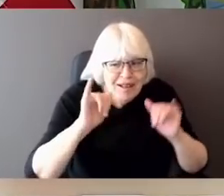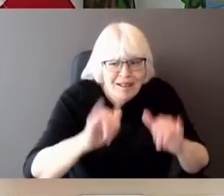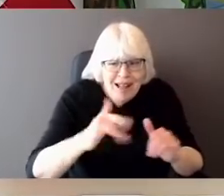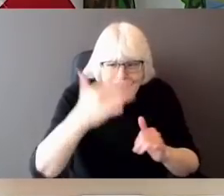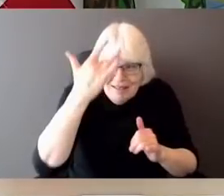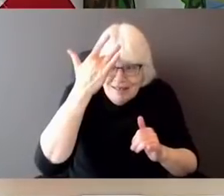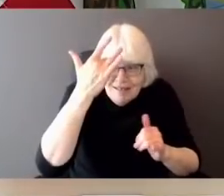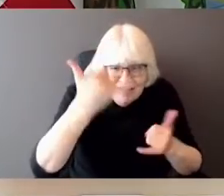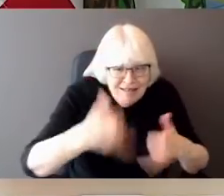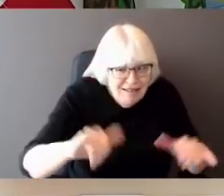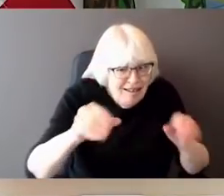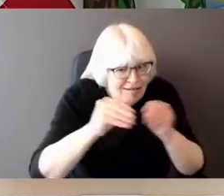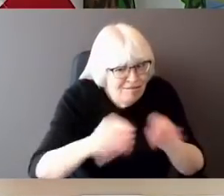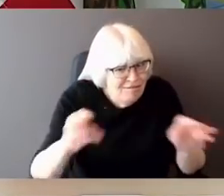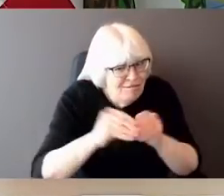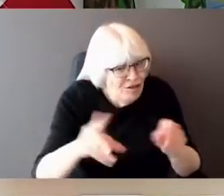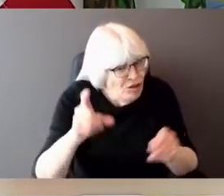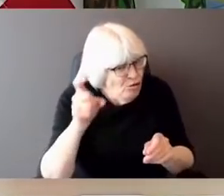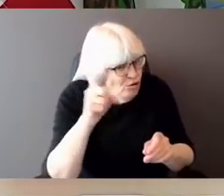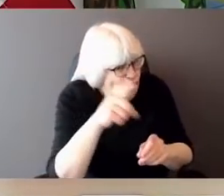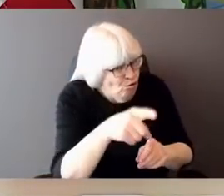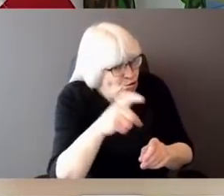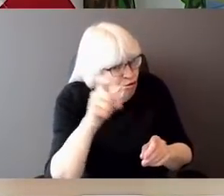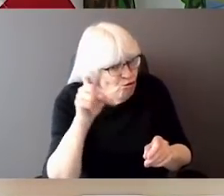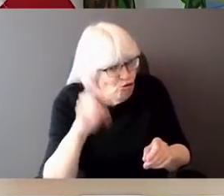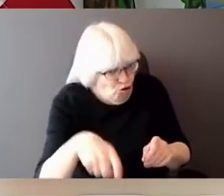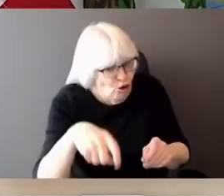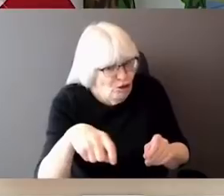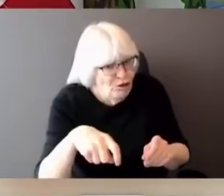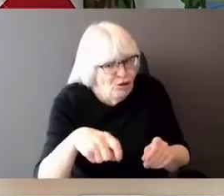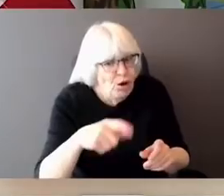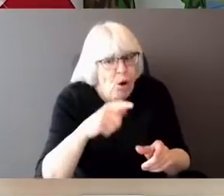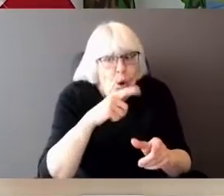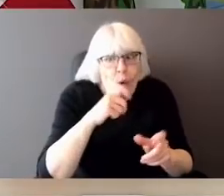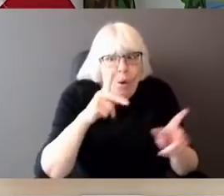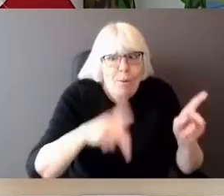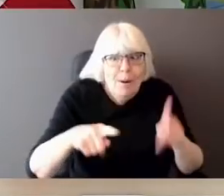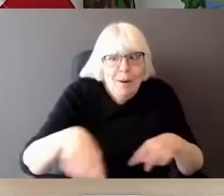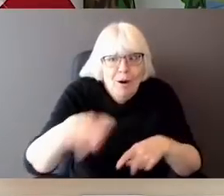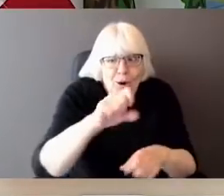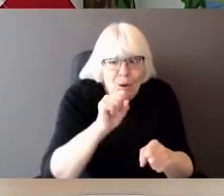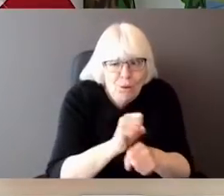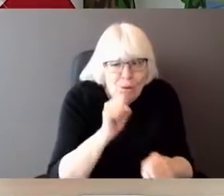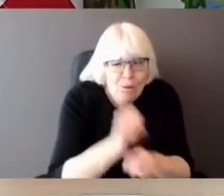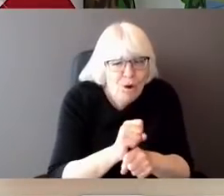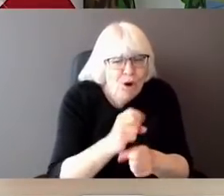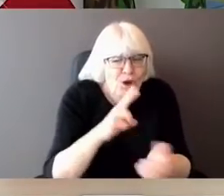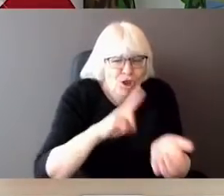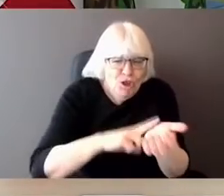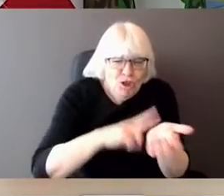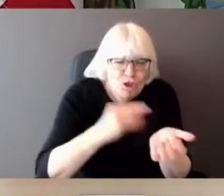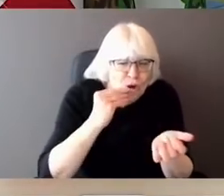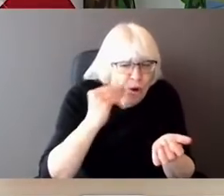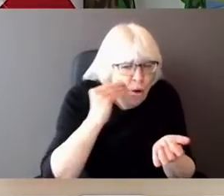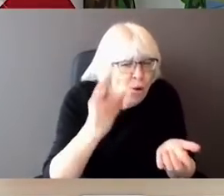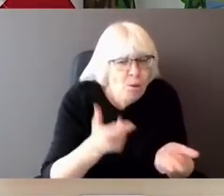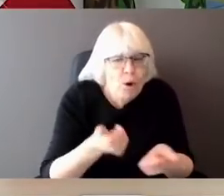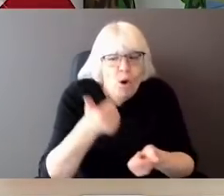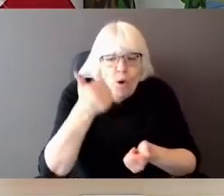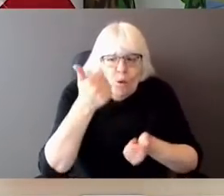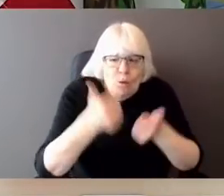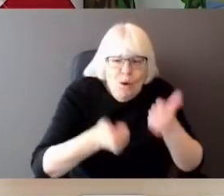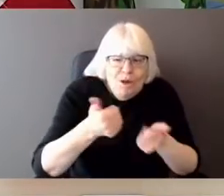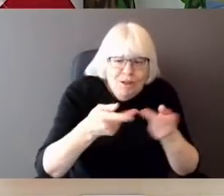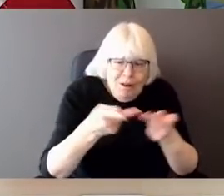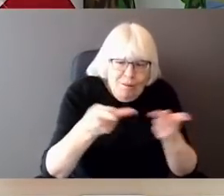say for contacts of people who may work in a long-term care setting, for example? Hi, Stu, and you're right, we have talked about it